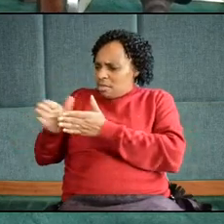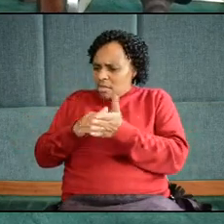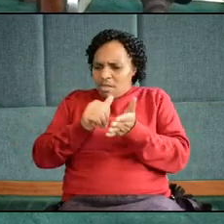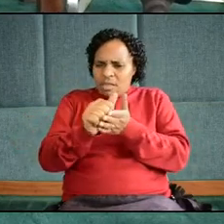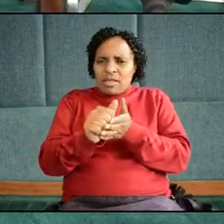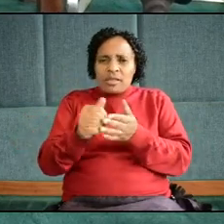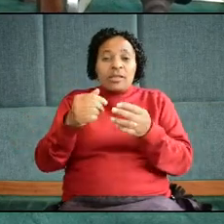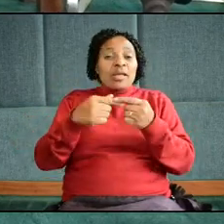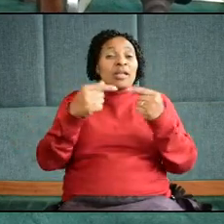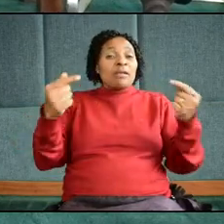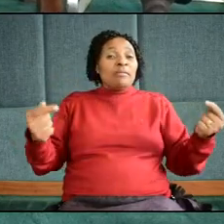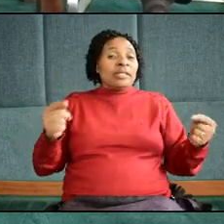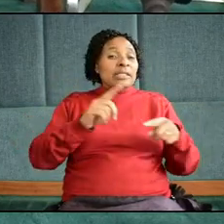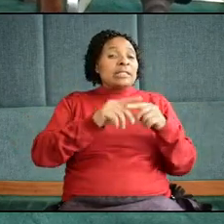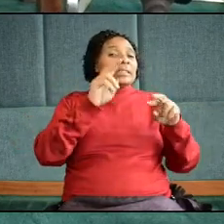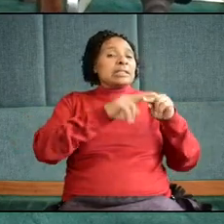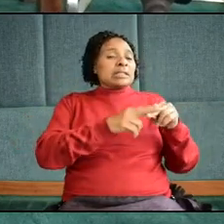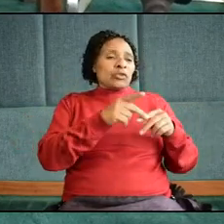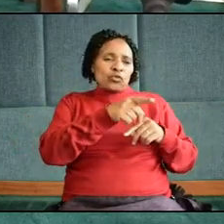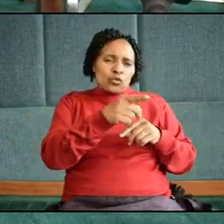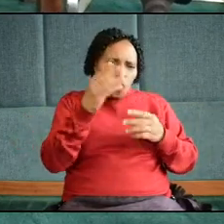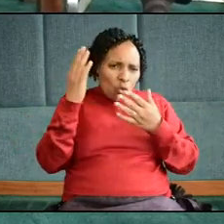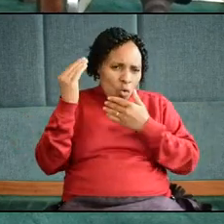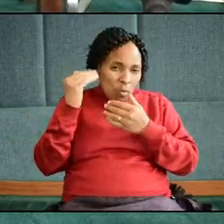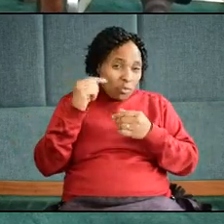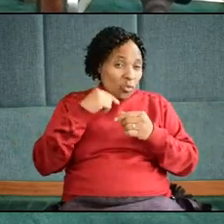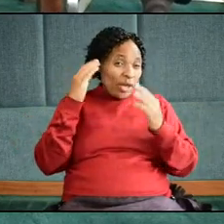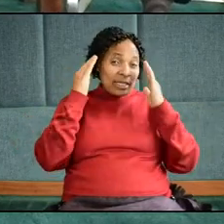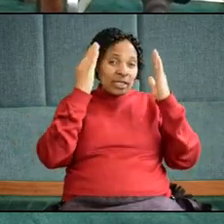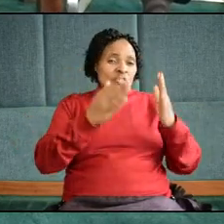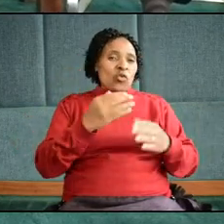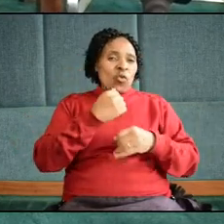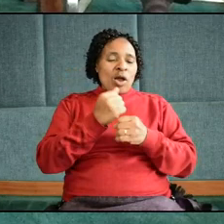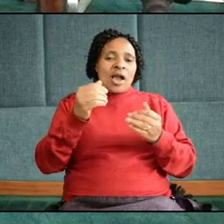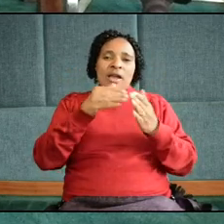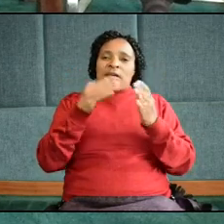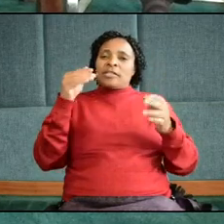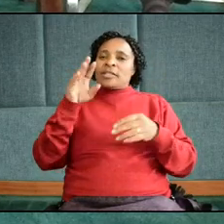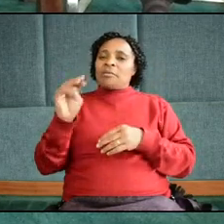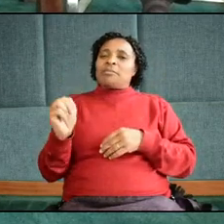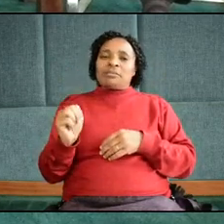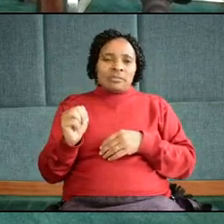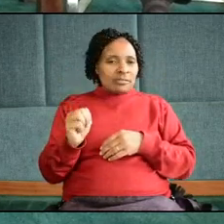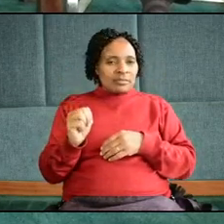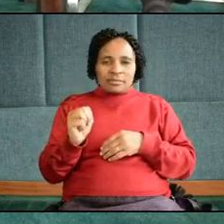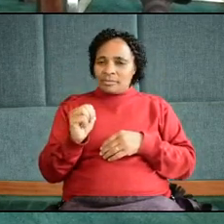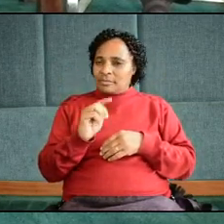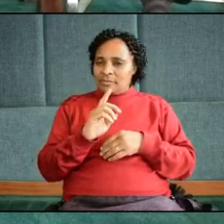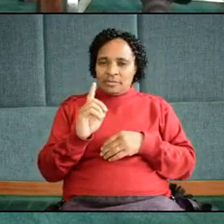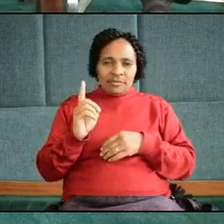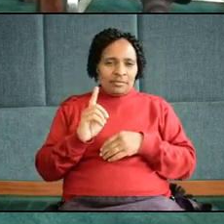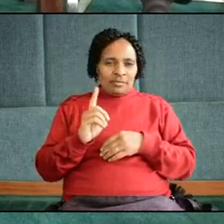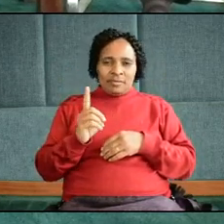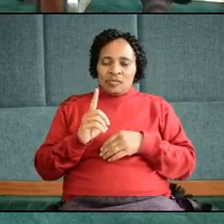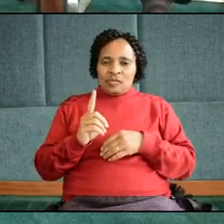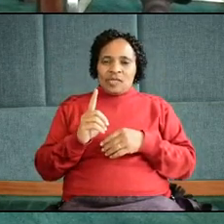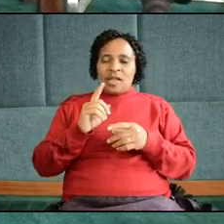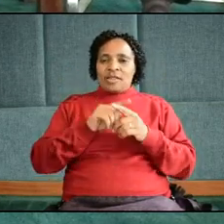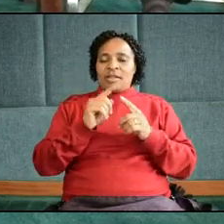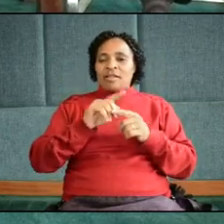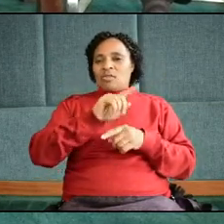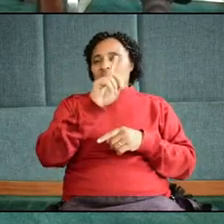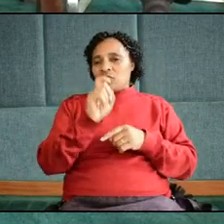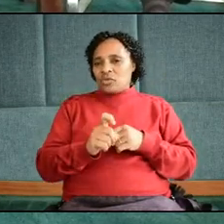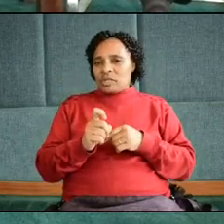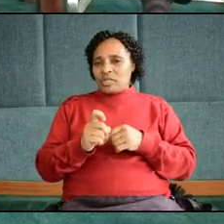this enemy, and you just sit there and hope that your intentions are going to work against them. Yeah. Mm-hmm. Makes sense. Uh-huh. Probably another question? And the